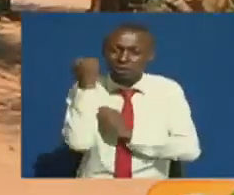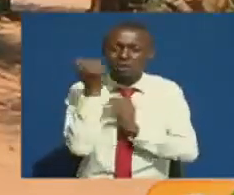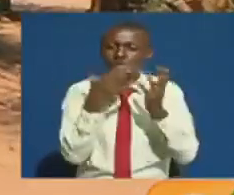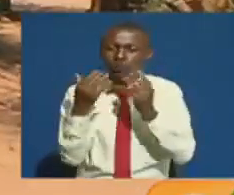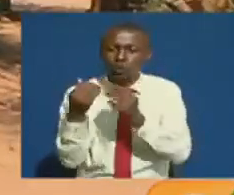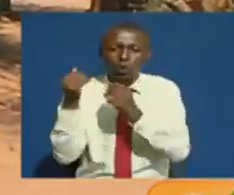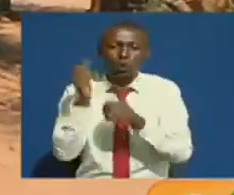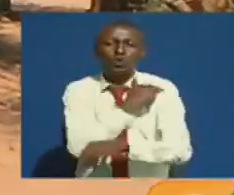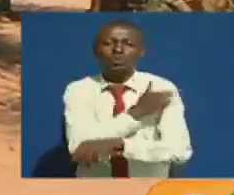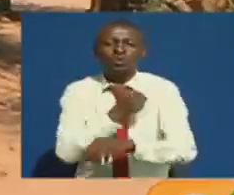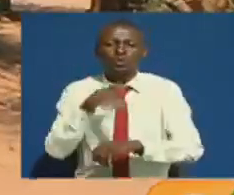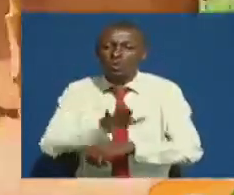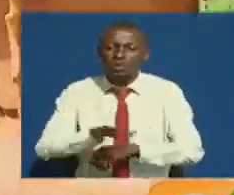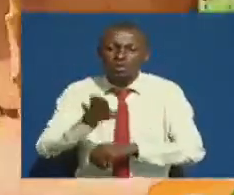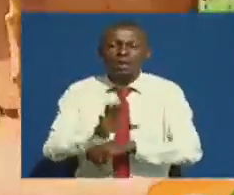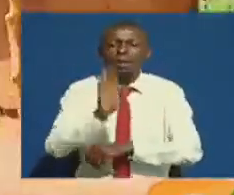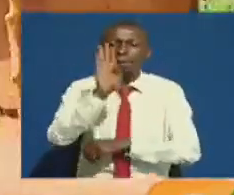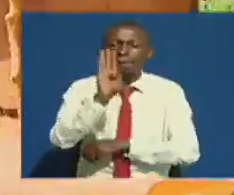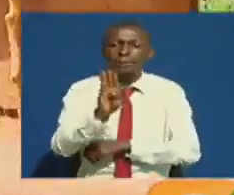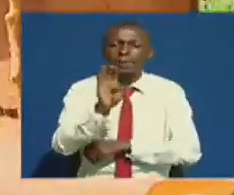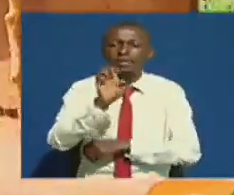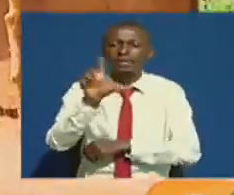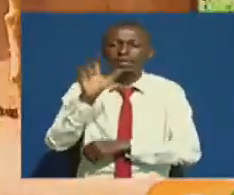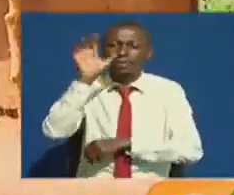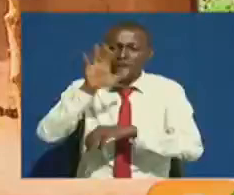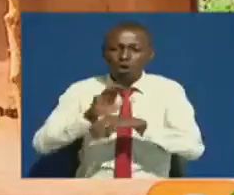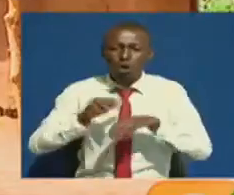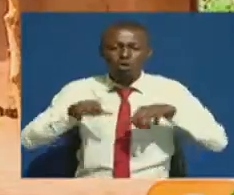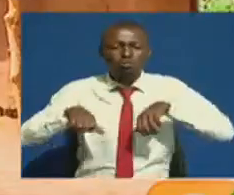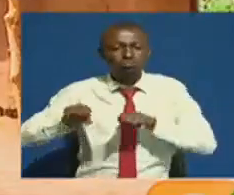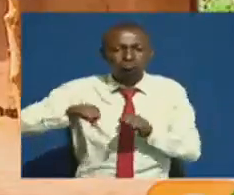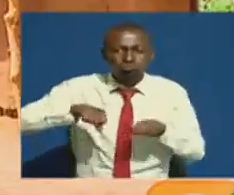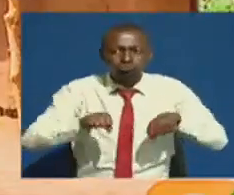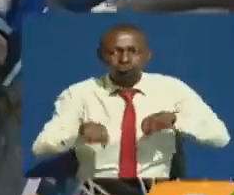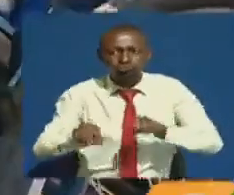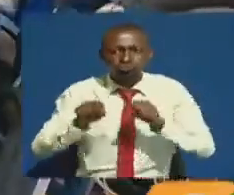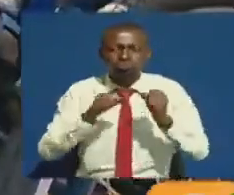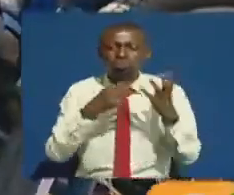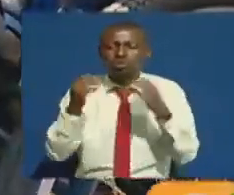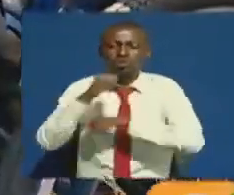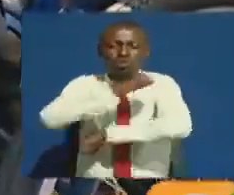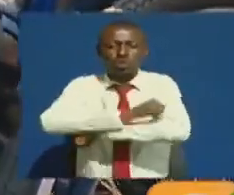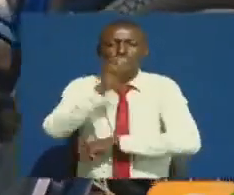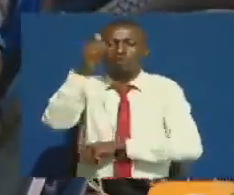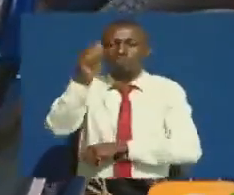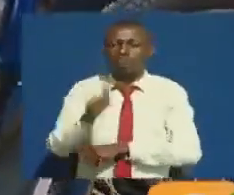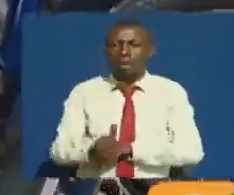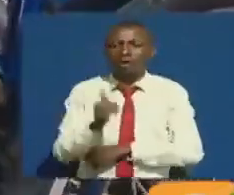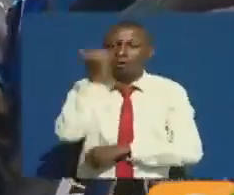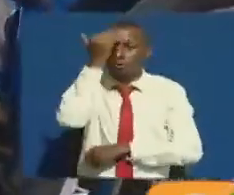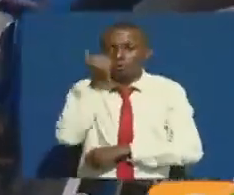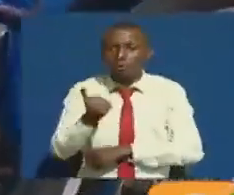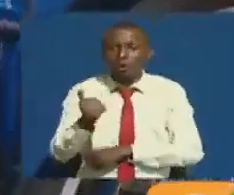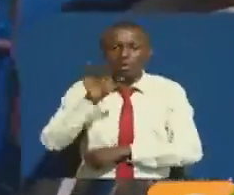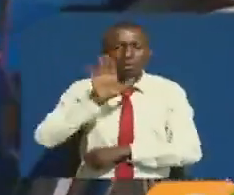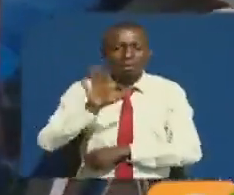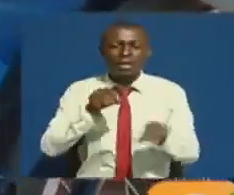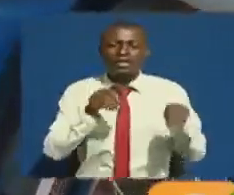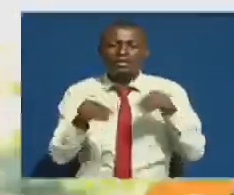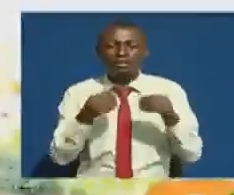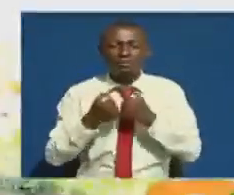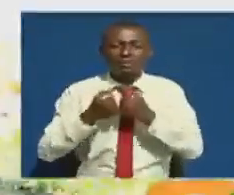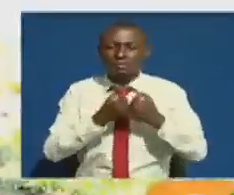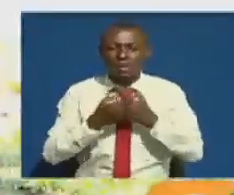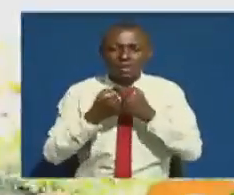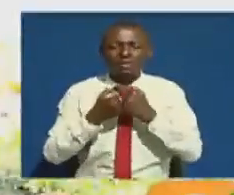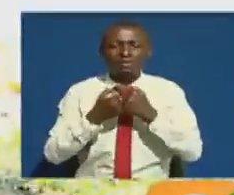nite pikipiki akuja mchukue. She has not been able to take him to school largely because of the challenges that come with this condition, lack of